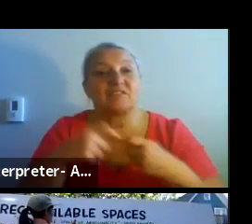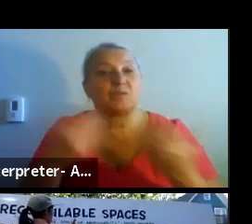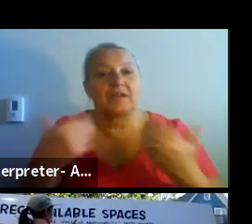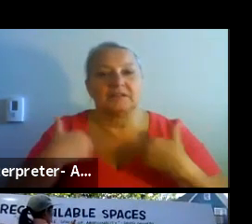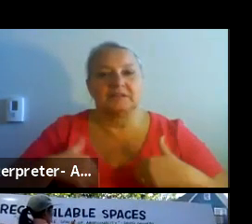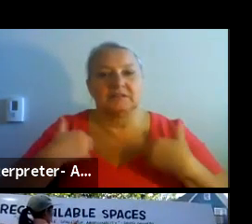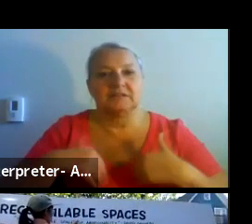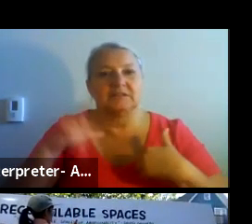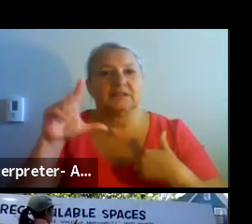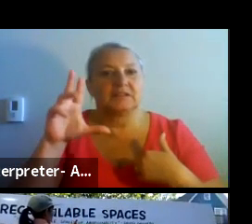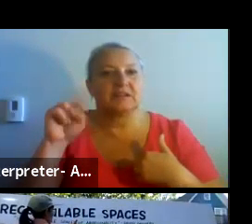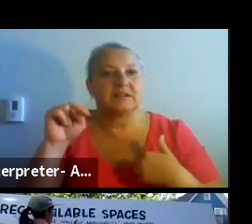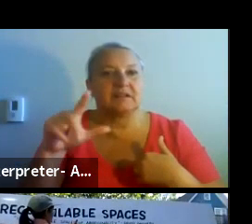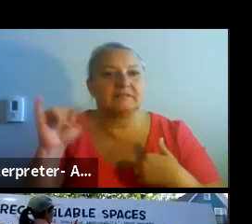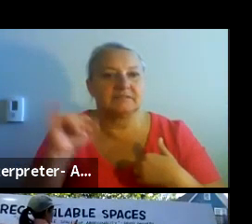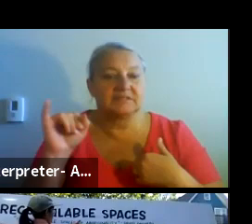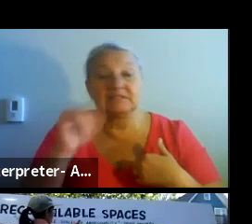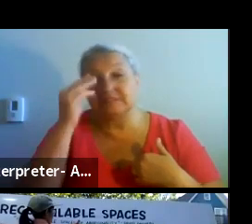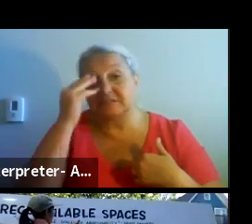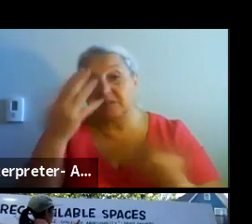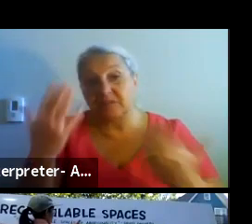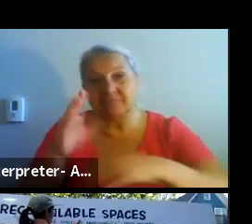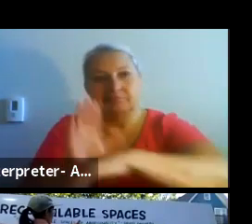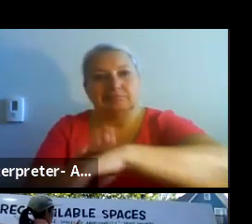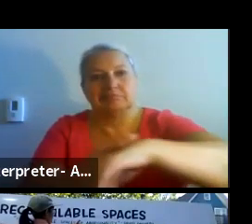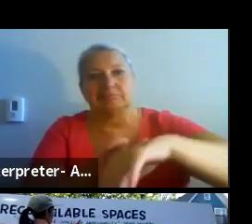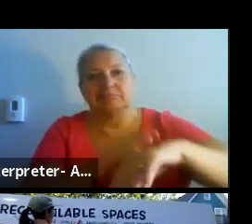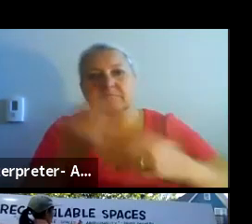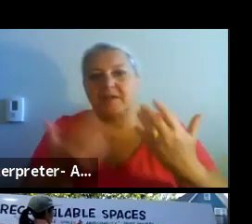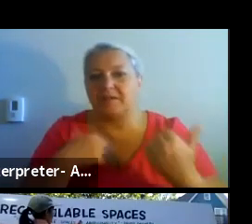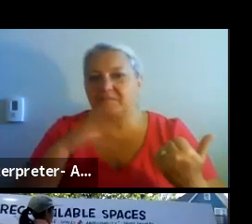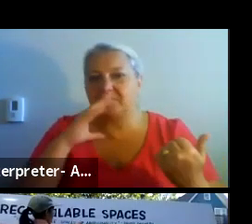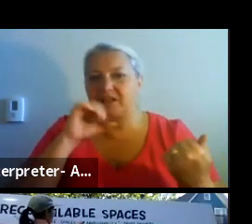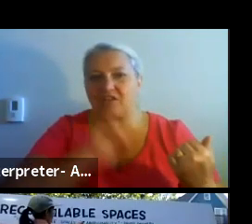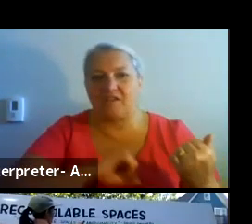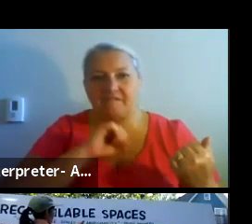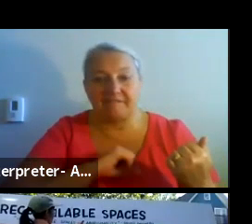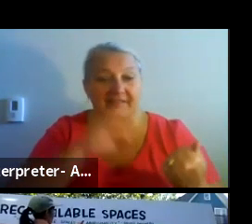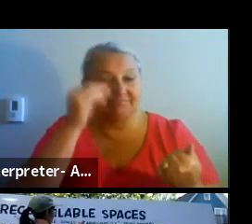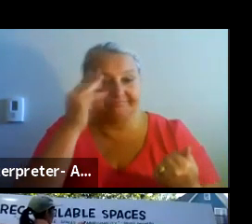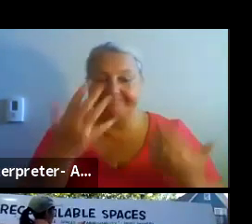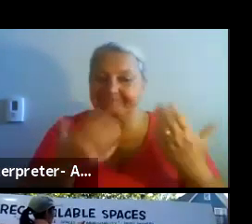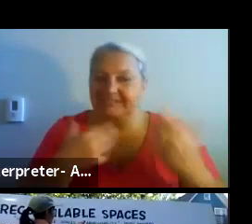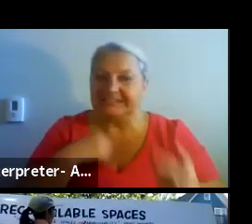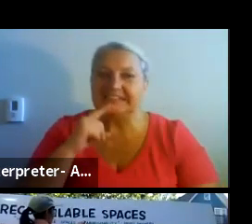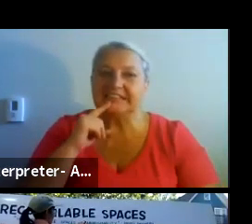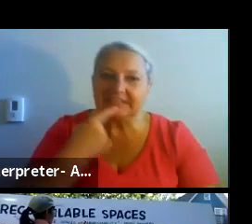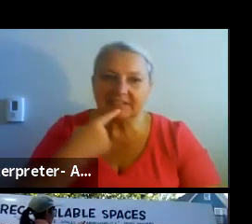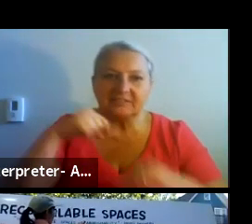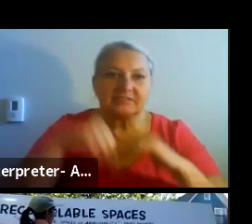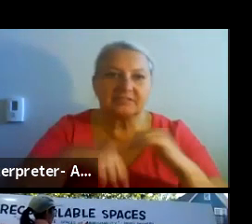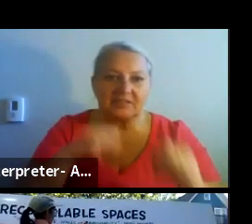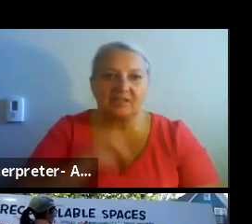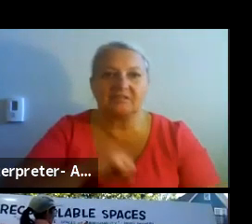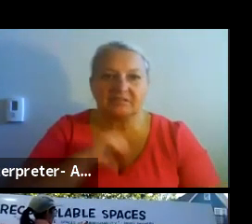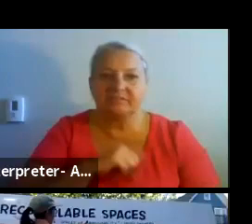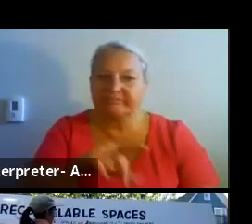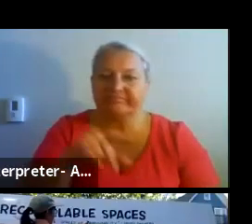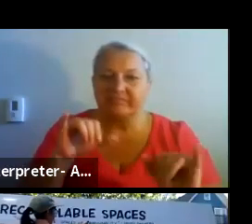I may be coughing in a most unattractive way, as I've been doing for some time